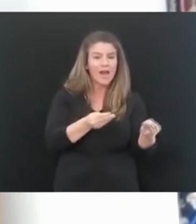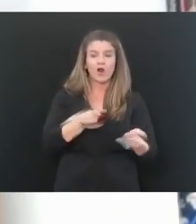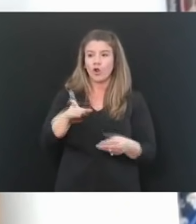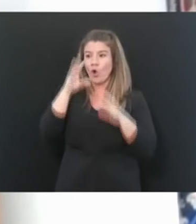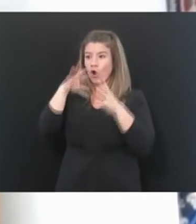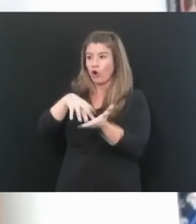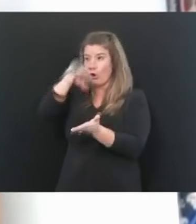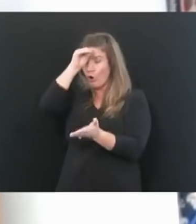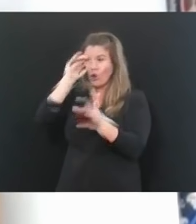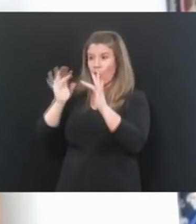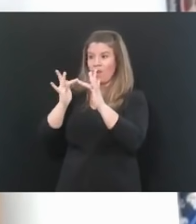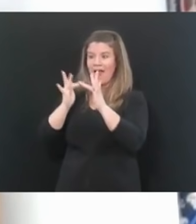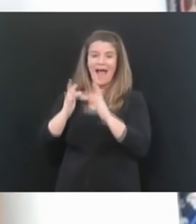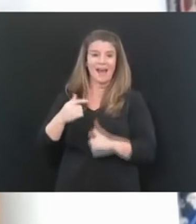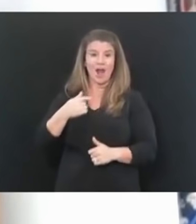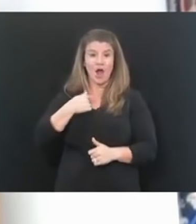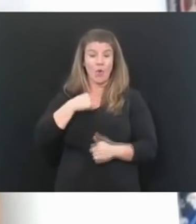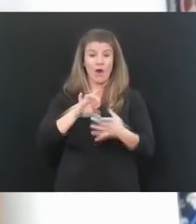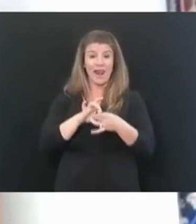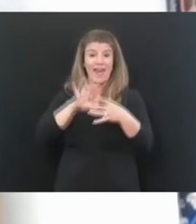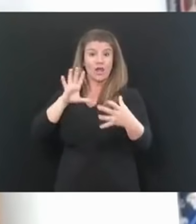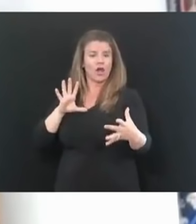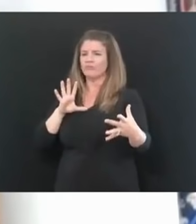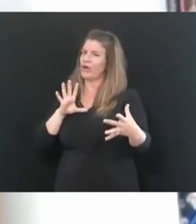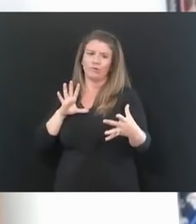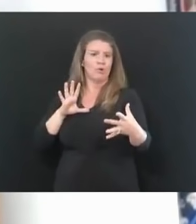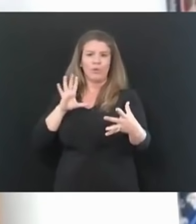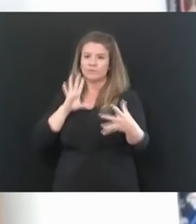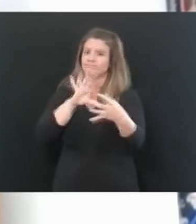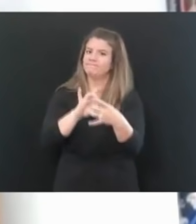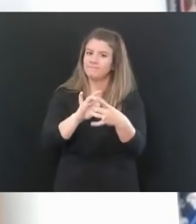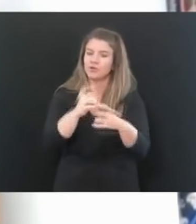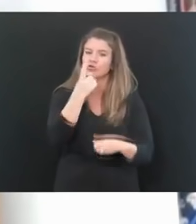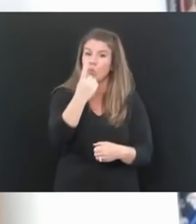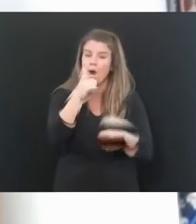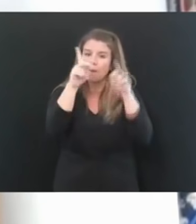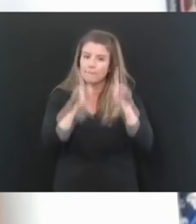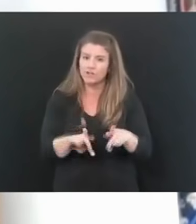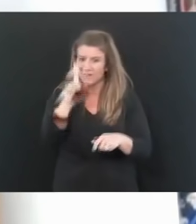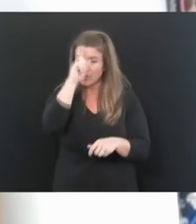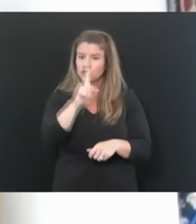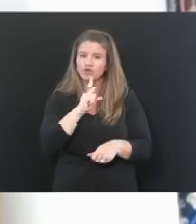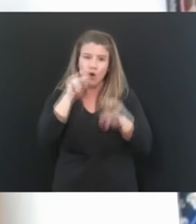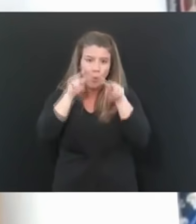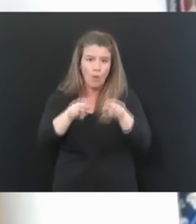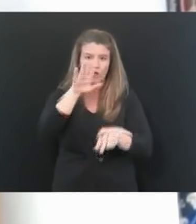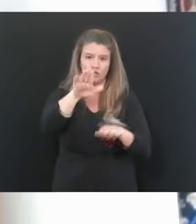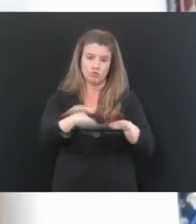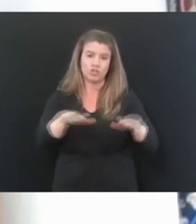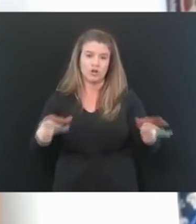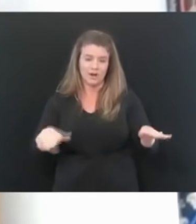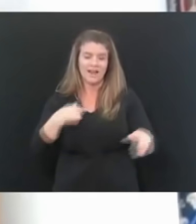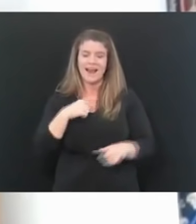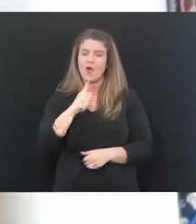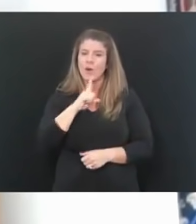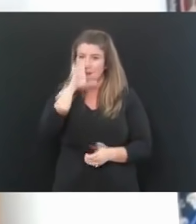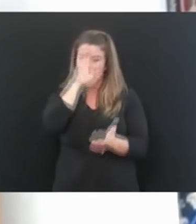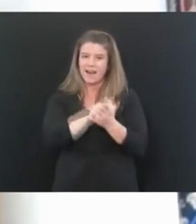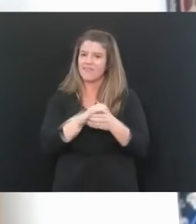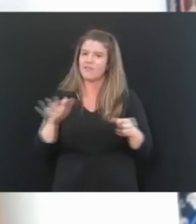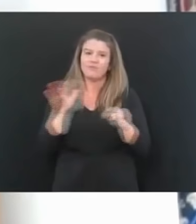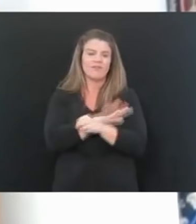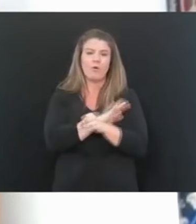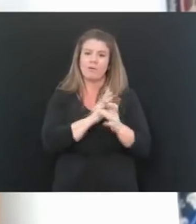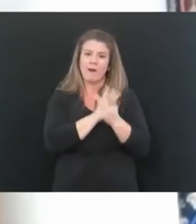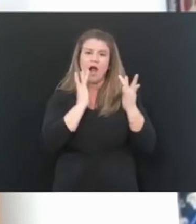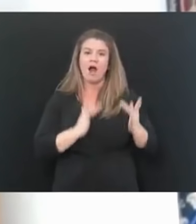we are not letting go of that idea that there is one caring adult looking out for each one of our children. And I believe wholeheartedly in the state of West Virginia,